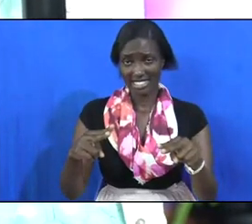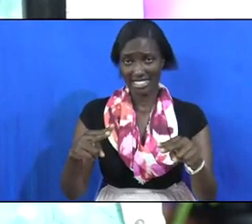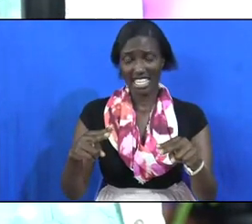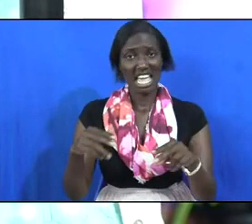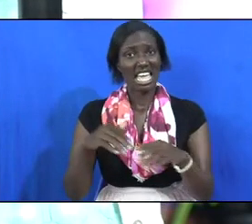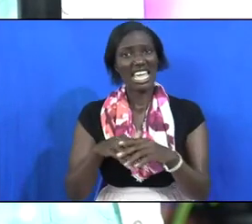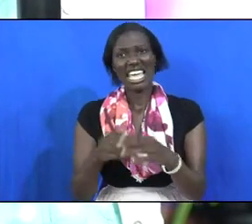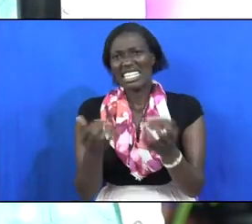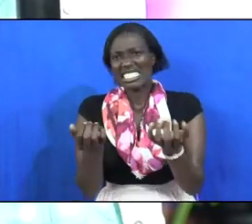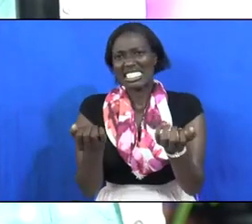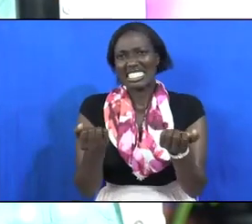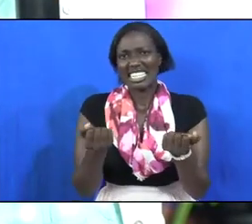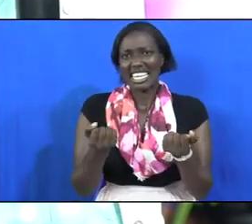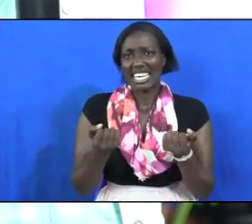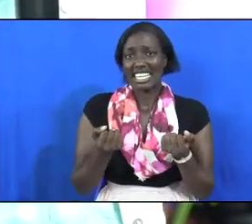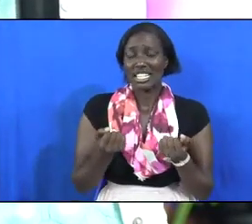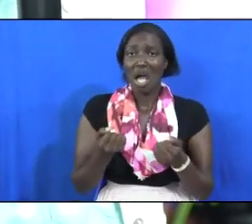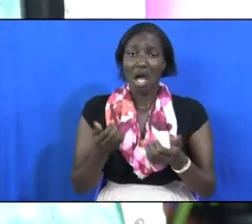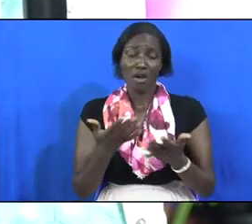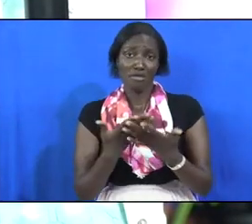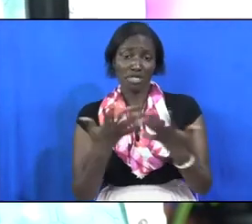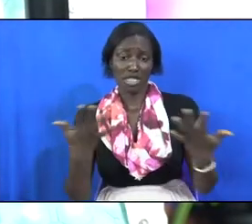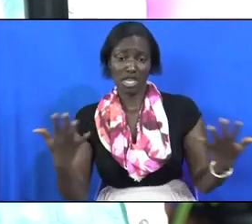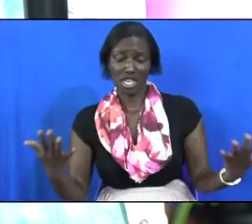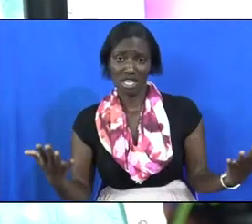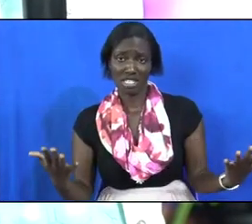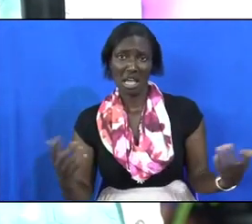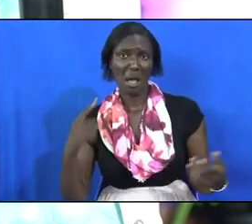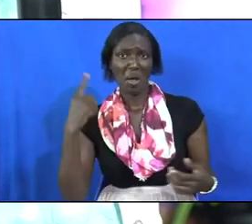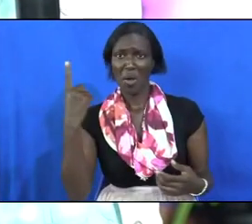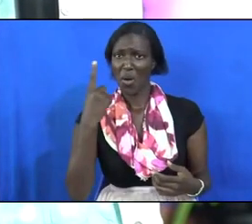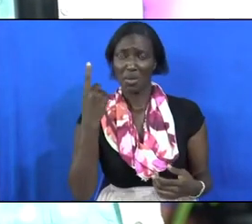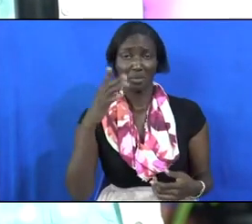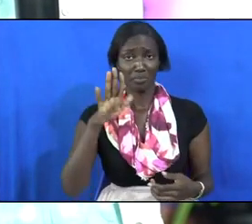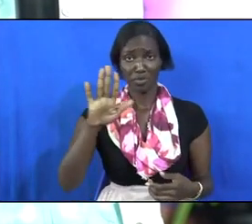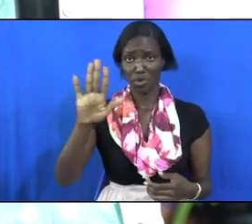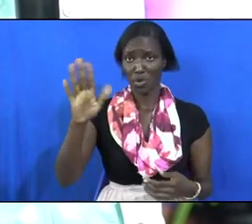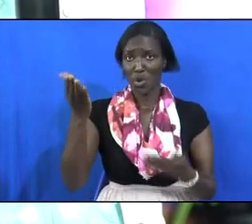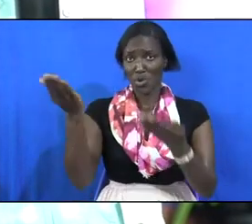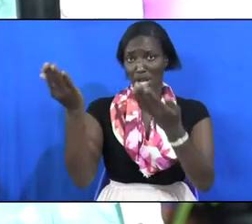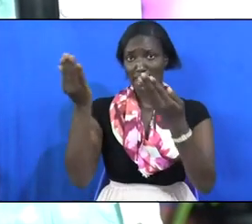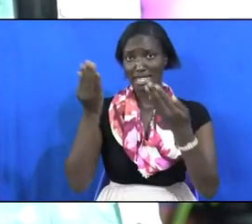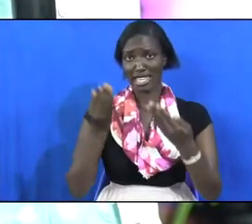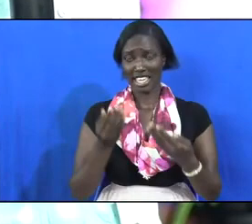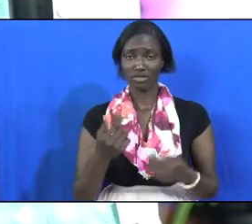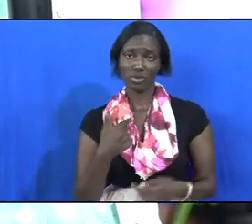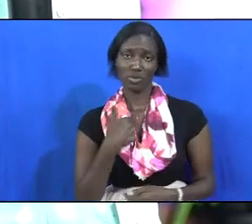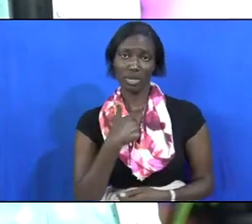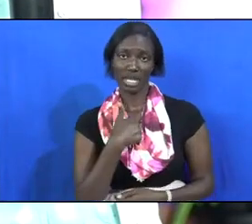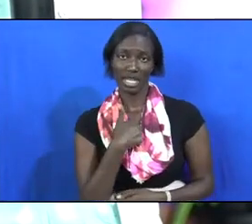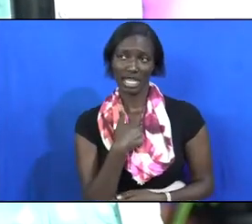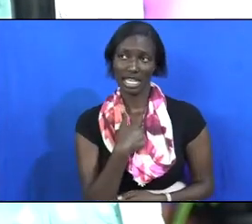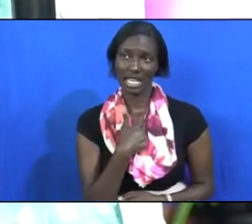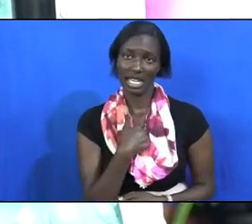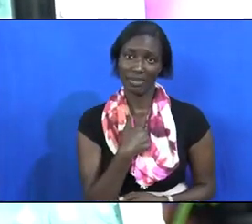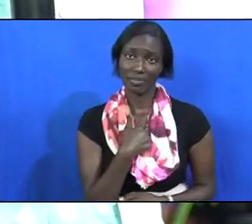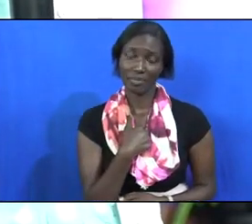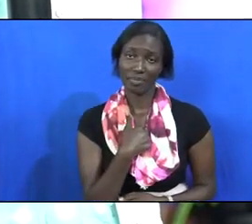peace, in need of things that only you can give to me.